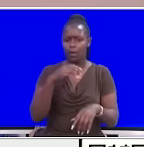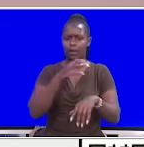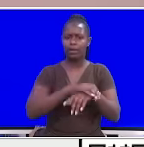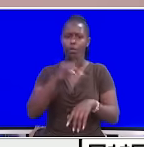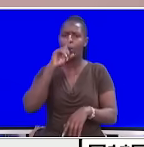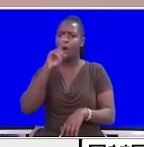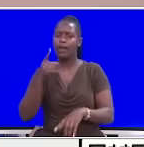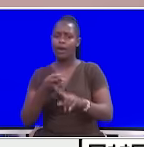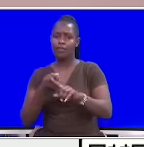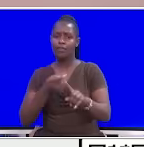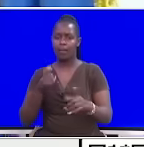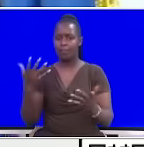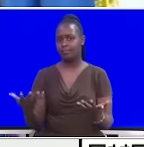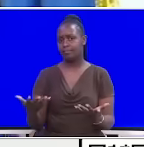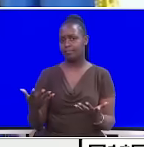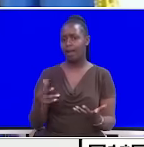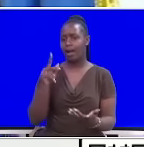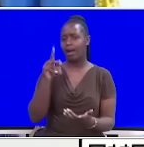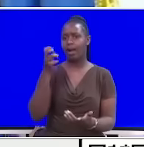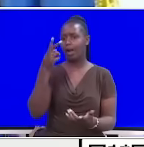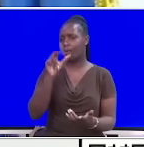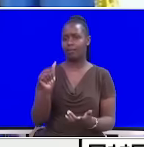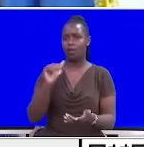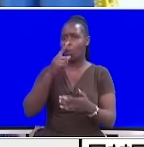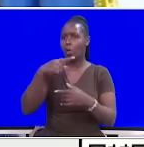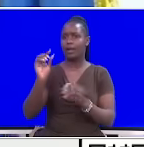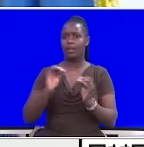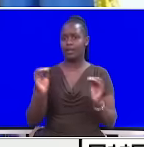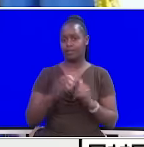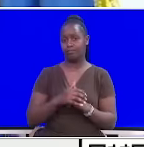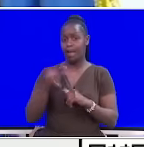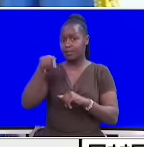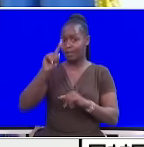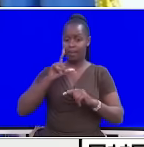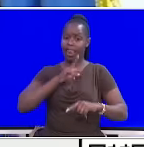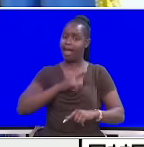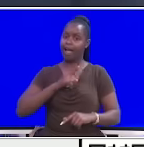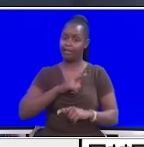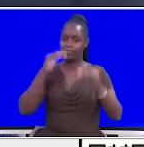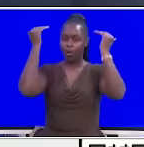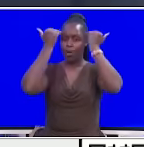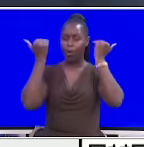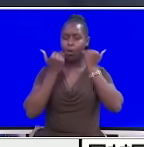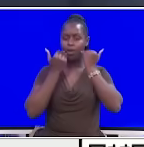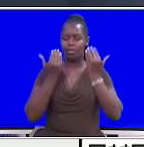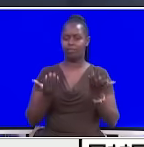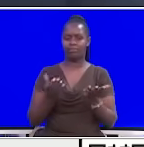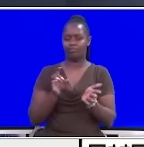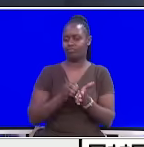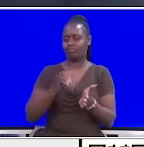is taking instruction from an imposter. Hii ni baada ya Kawira kupata afueni mahakamani na kutupilia mbali umbaduzi